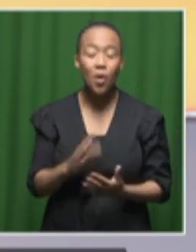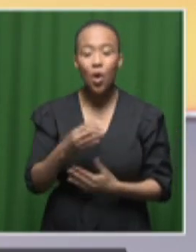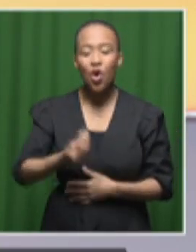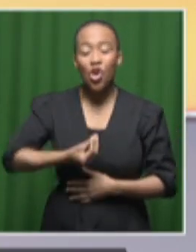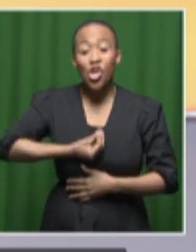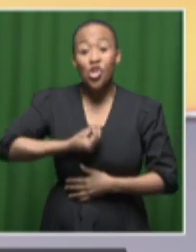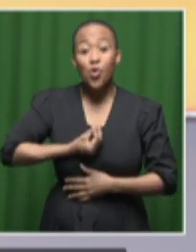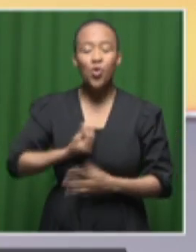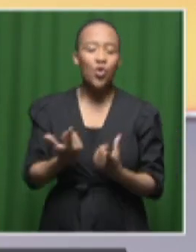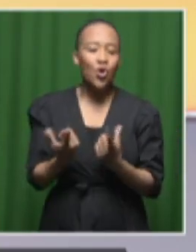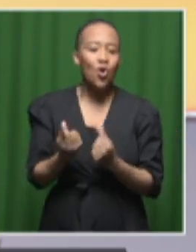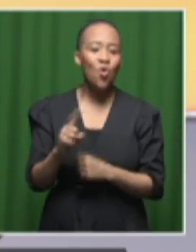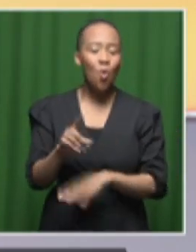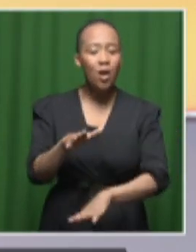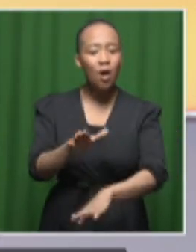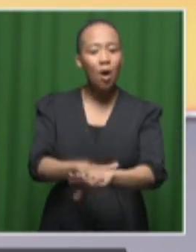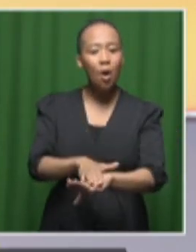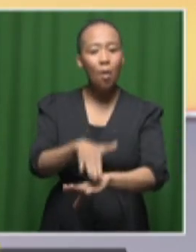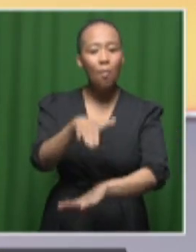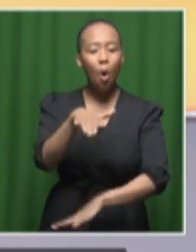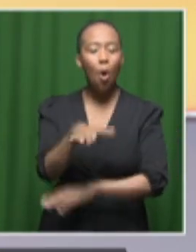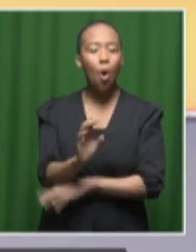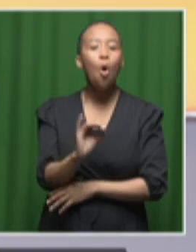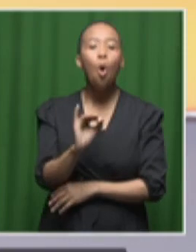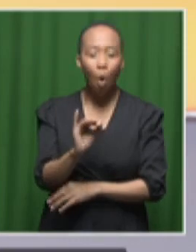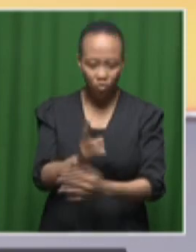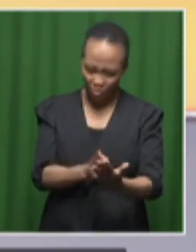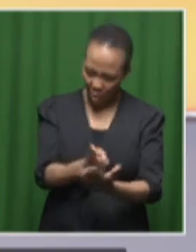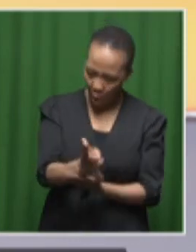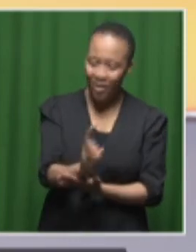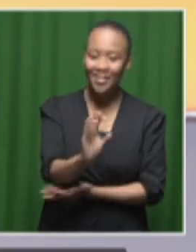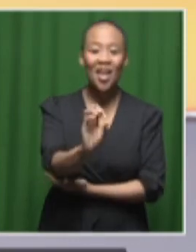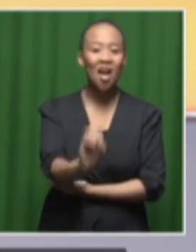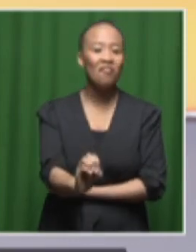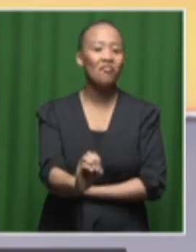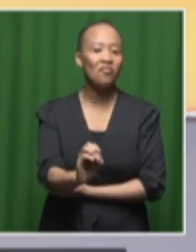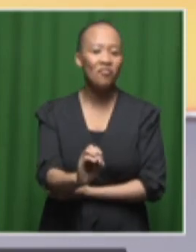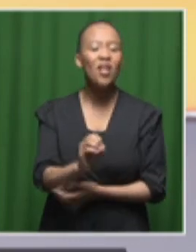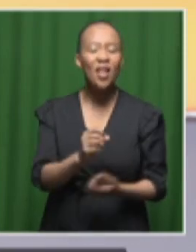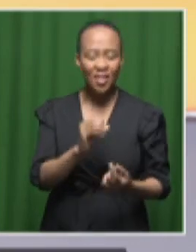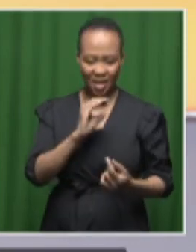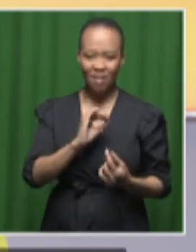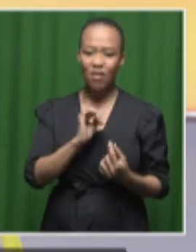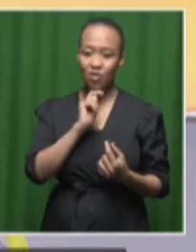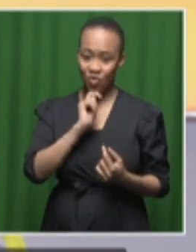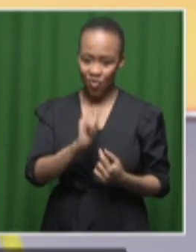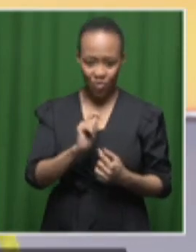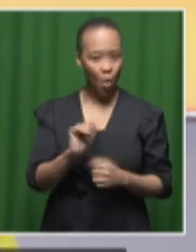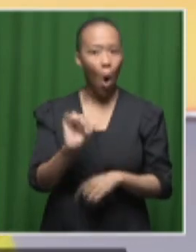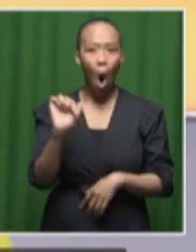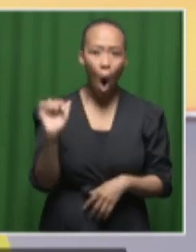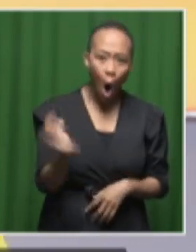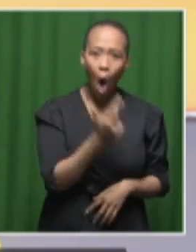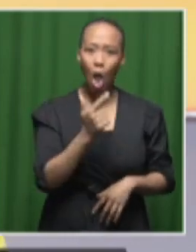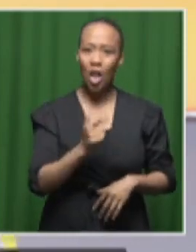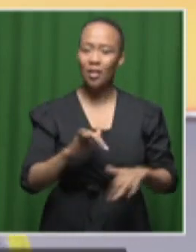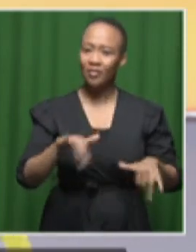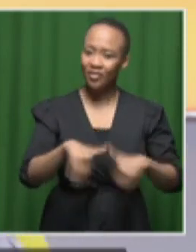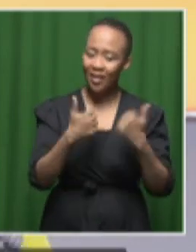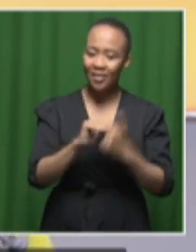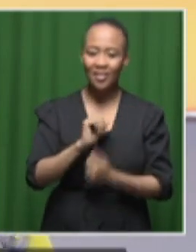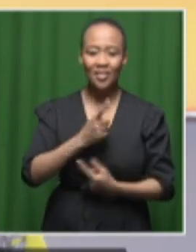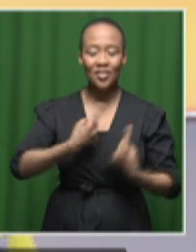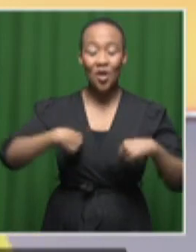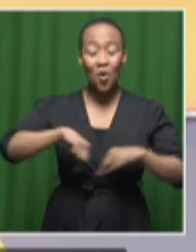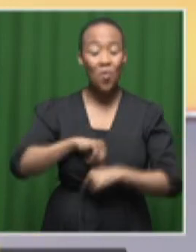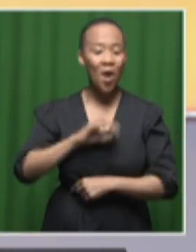little bit more kind of honest and speak from the heart. They haven't really built up all the challenges that we have with our own